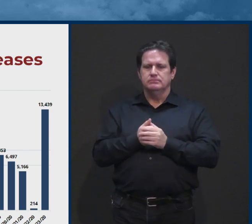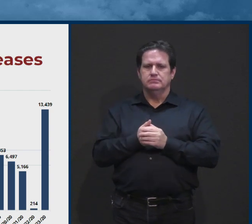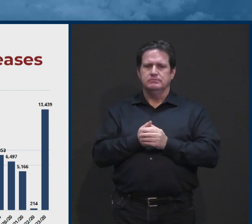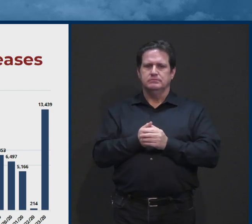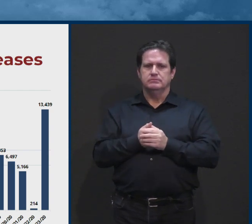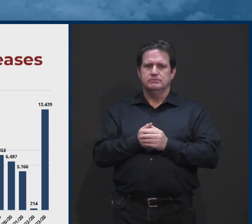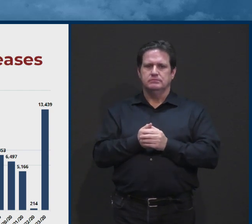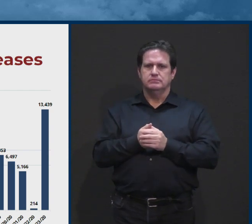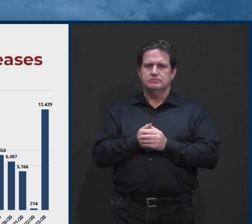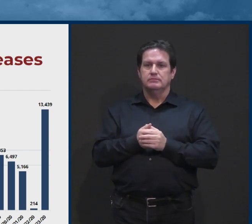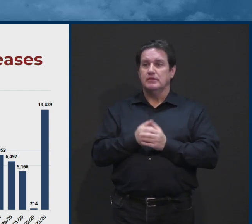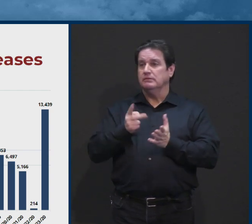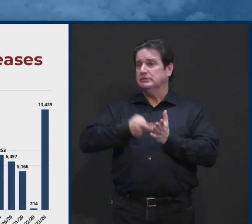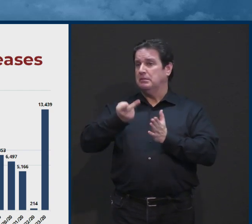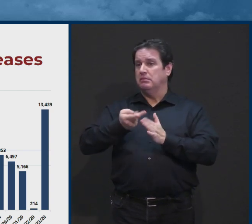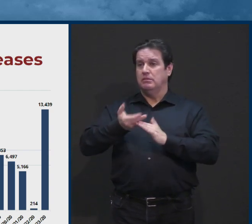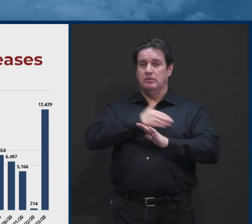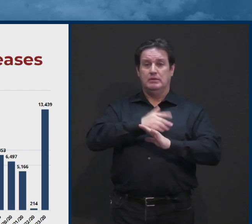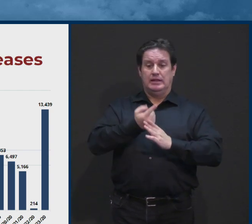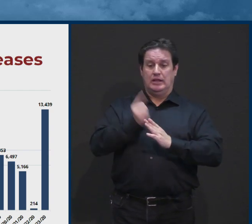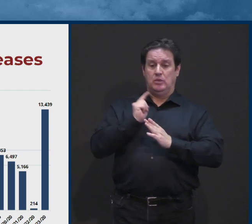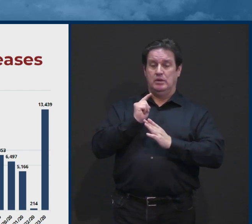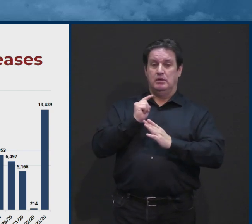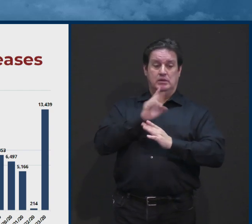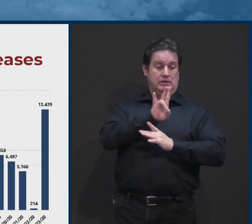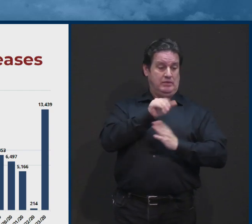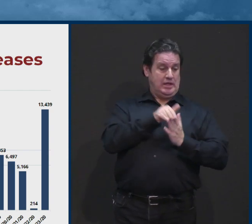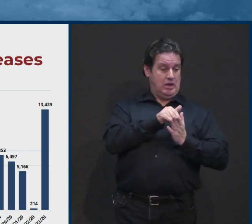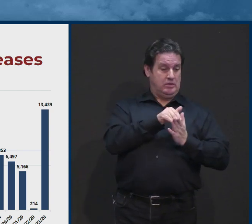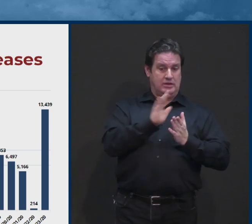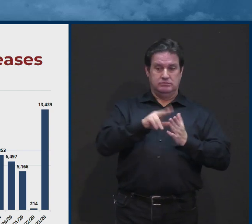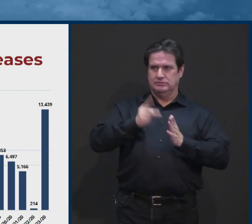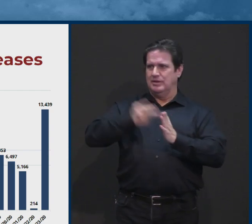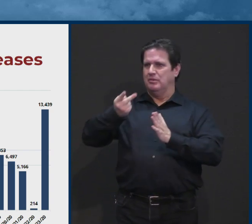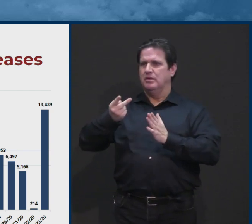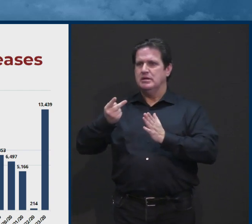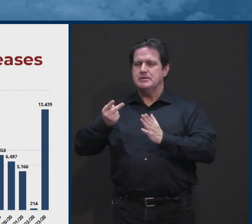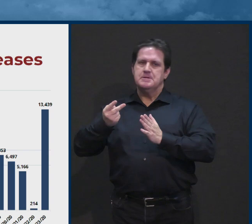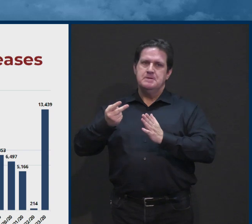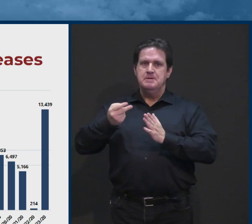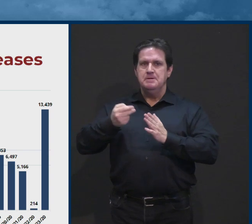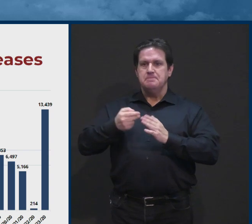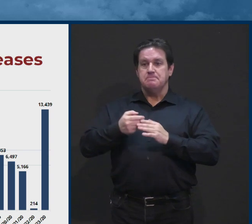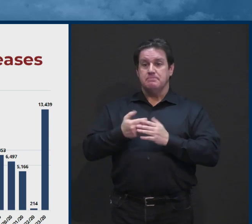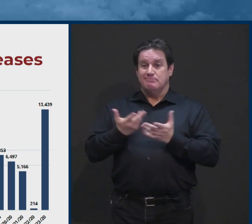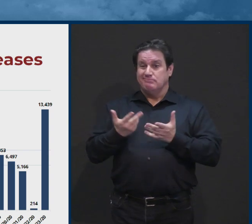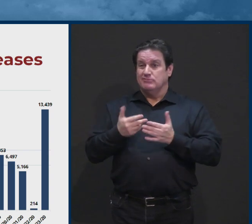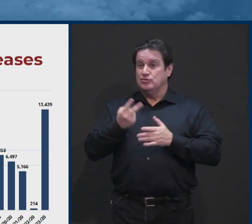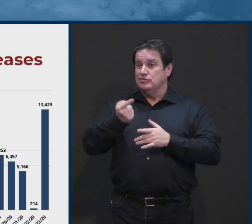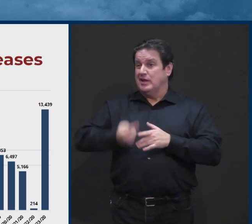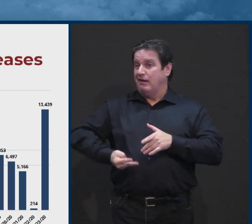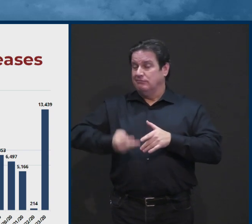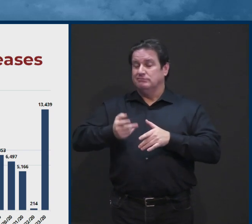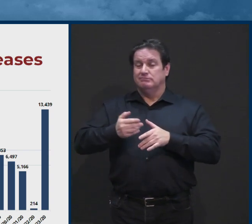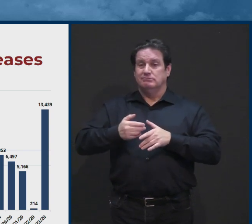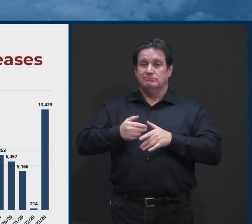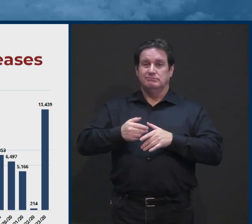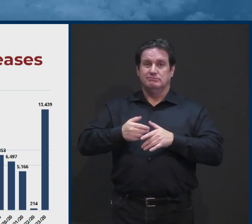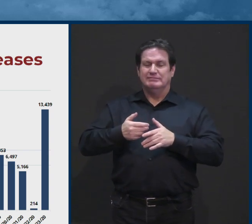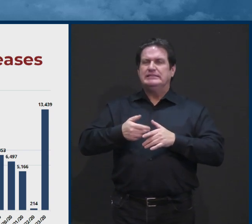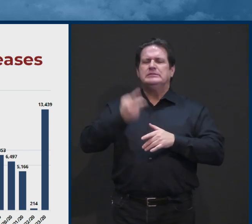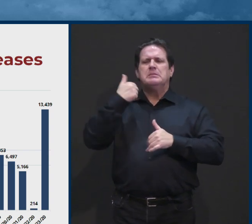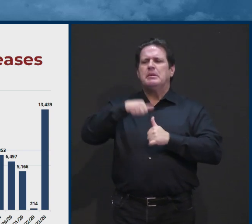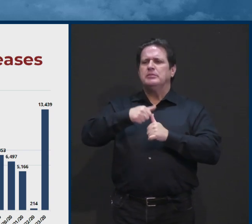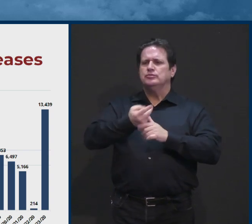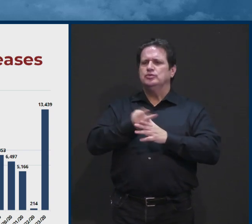we are double what we were doing last week almost, and 2.5 times what we were doing 2 weeks ago when we were. If you